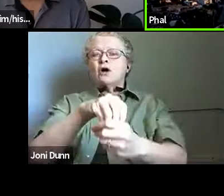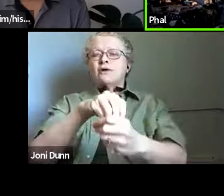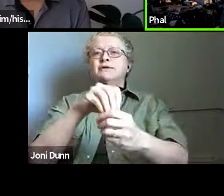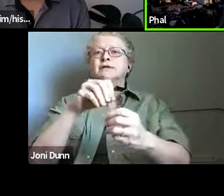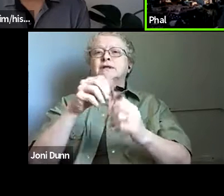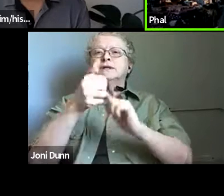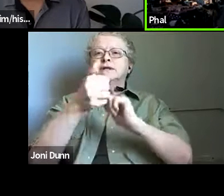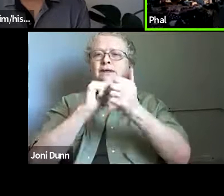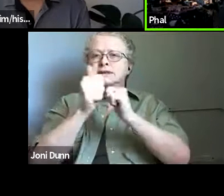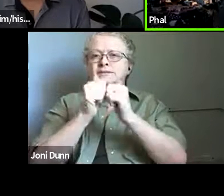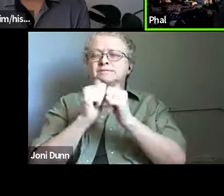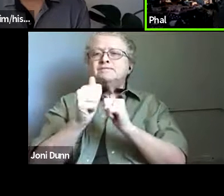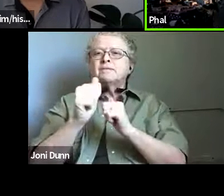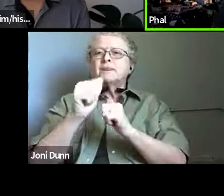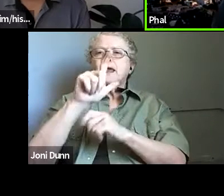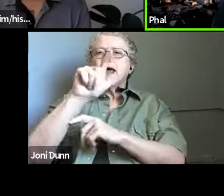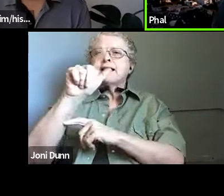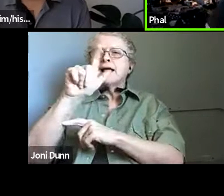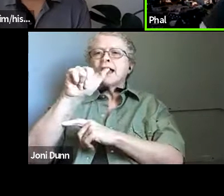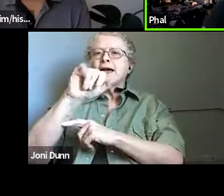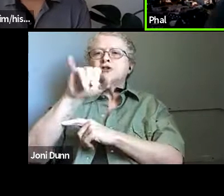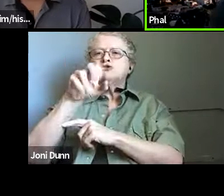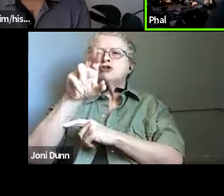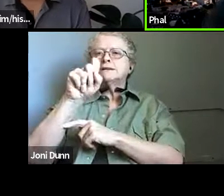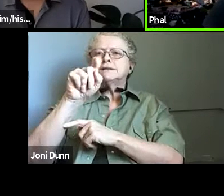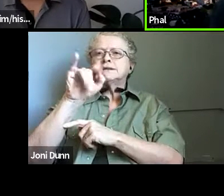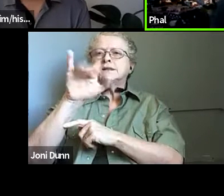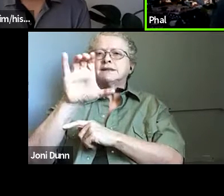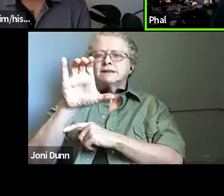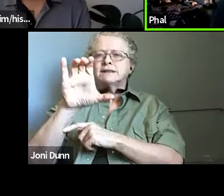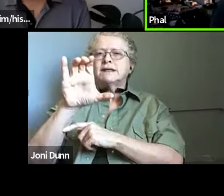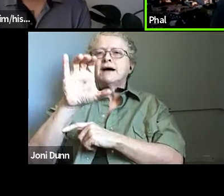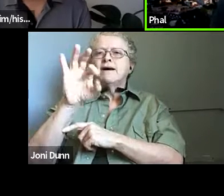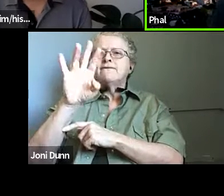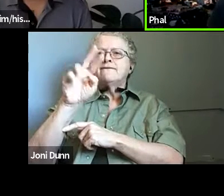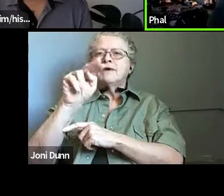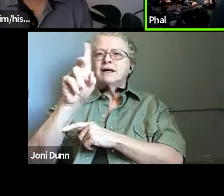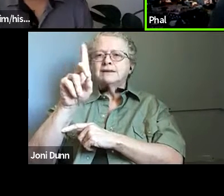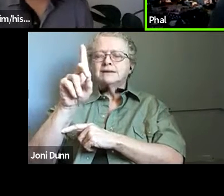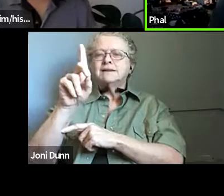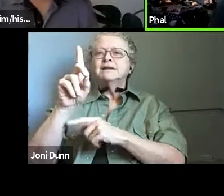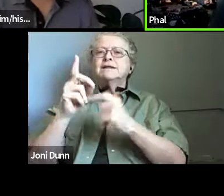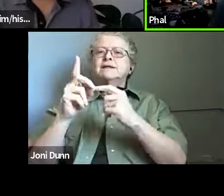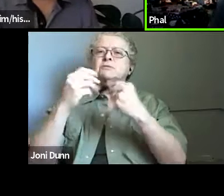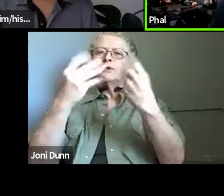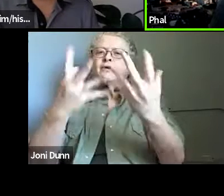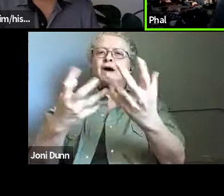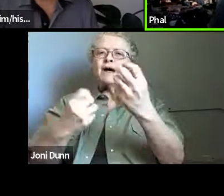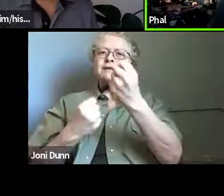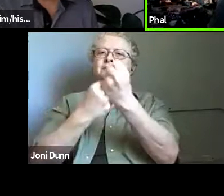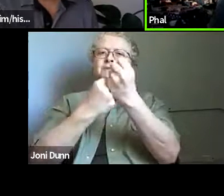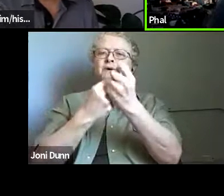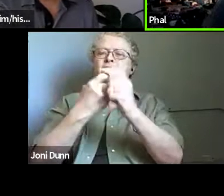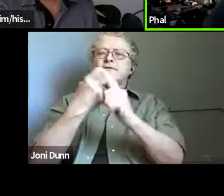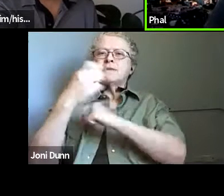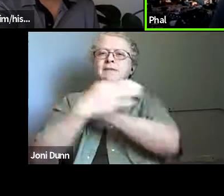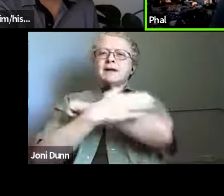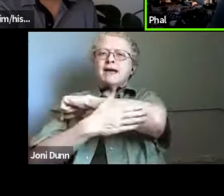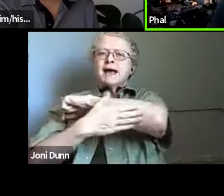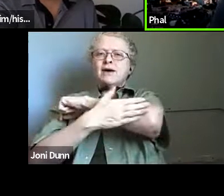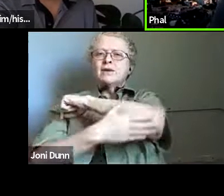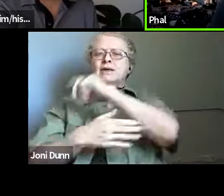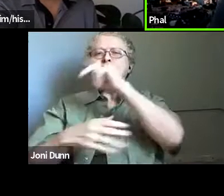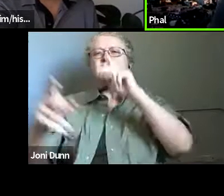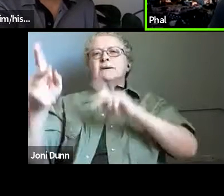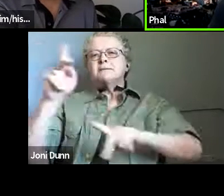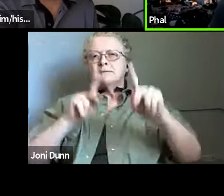as the LA Justice Fund. And what they were doing, the goal of that was to provide support from the county to have people given removal